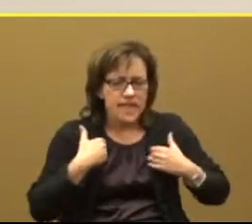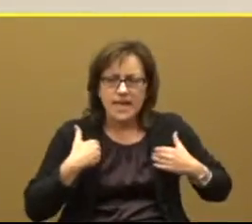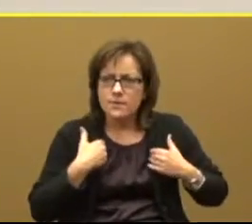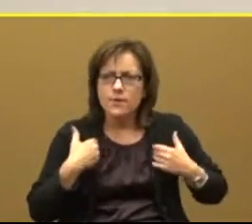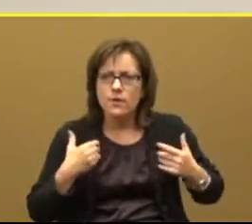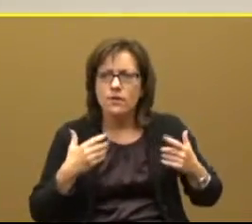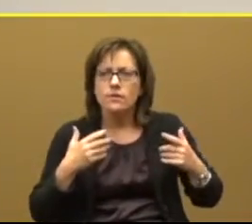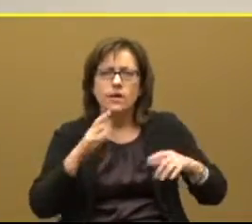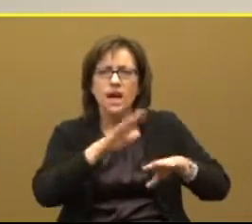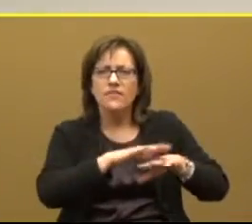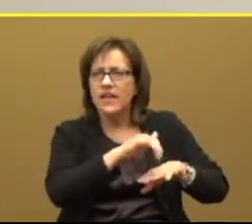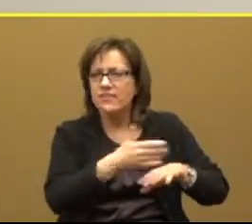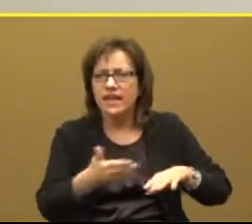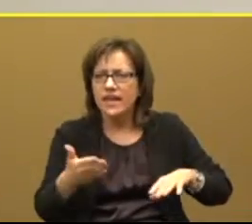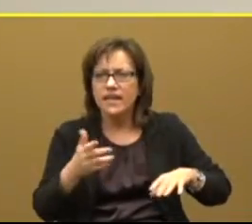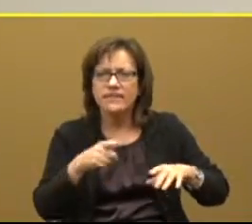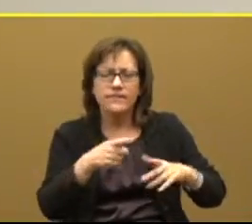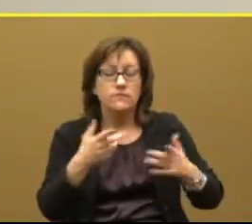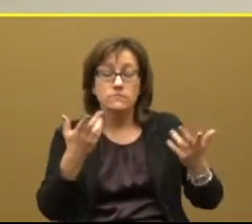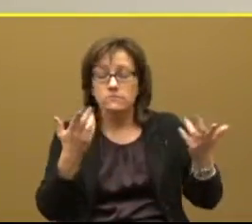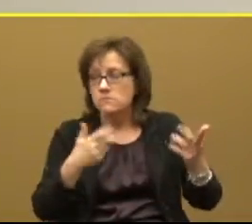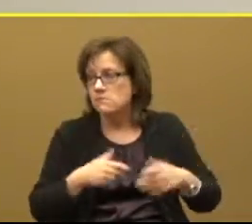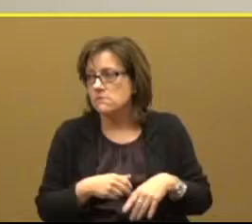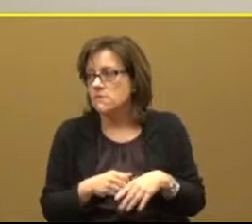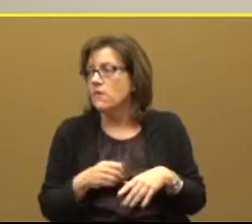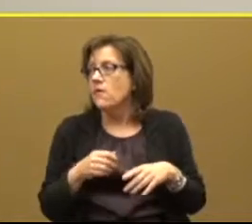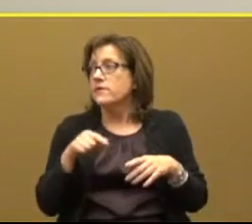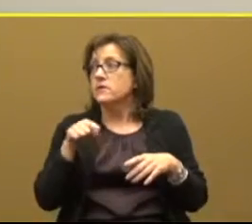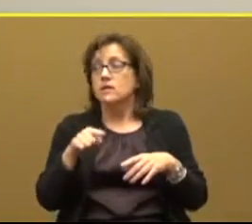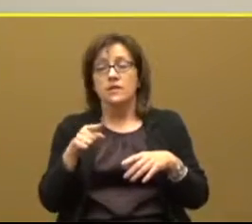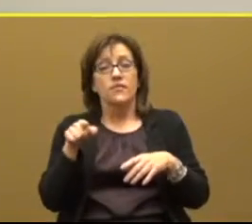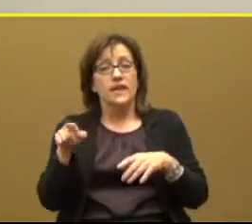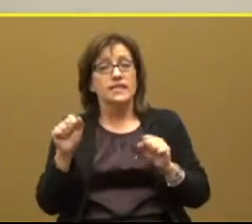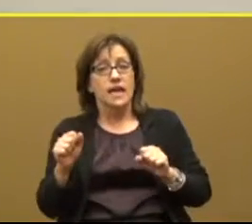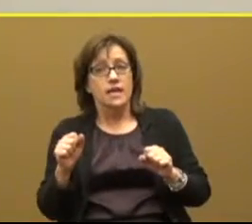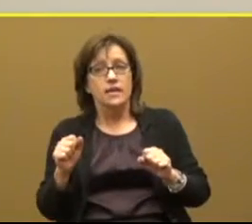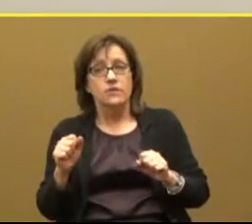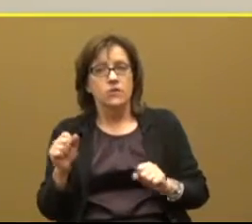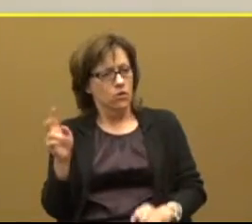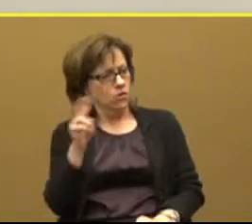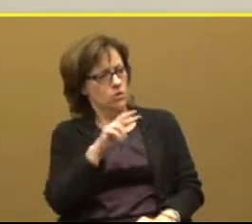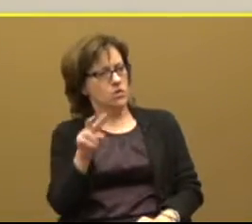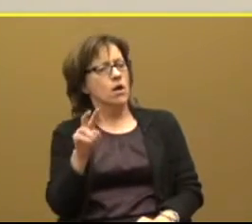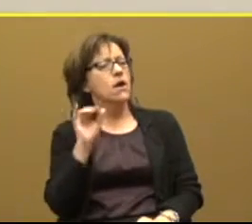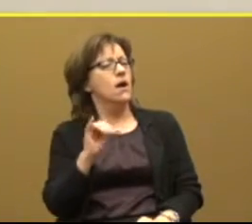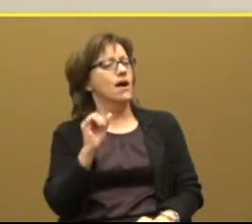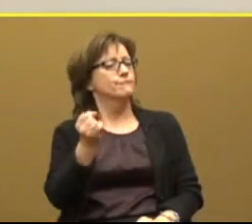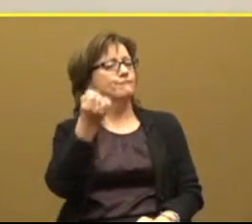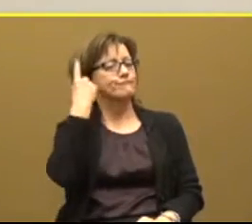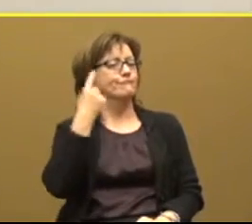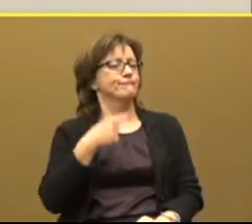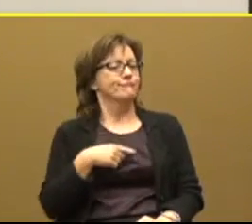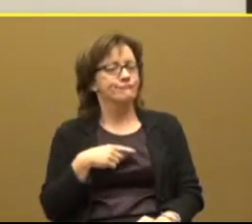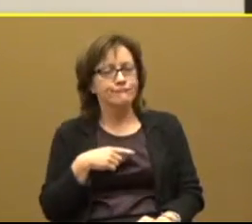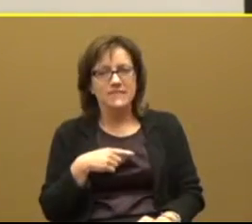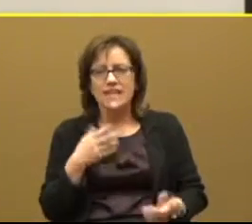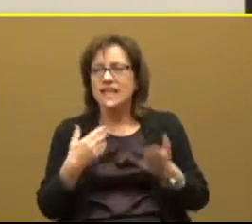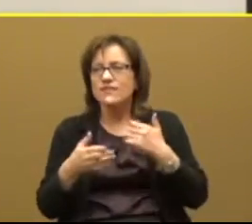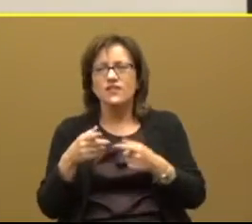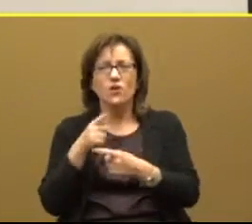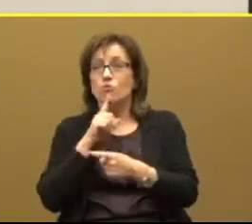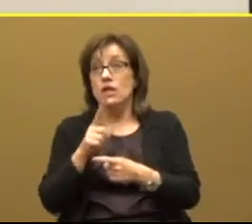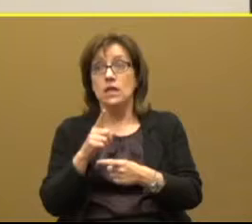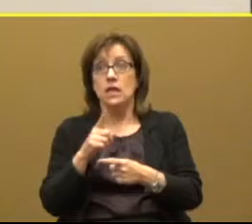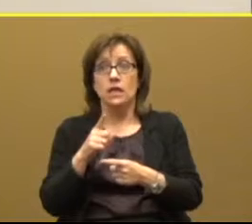summer making, right? But at this point, they can look and discriminate. So now, even though that's not a highly preferred